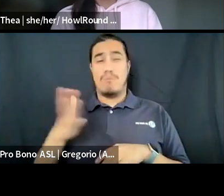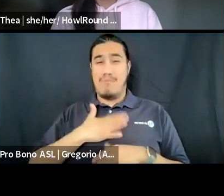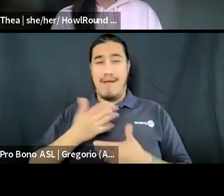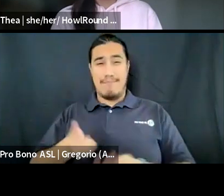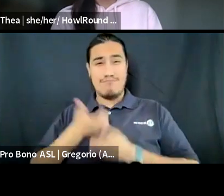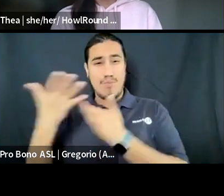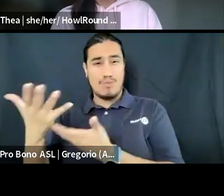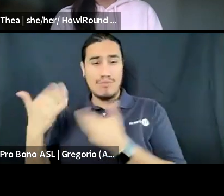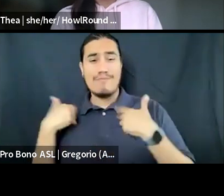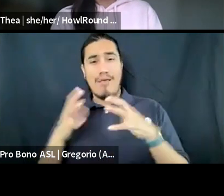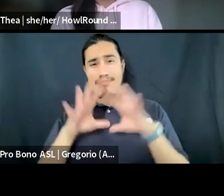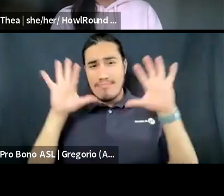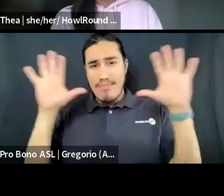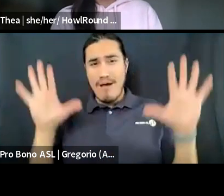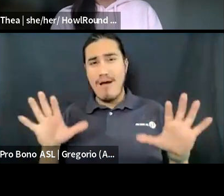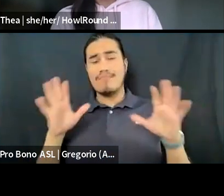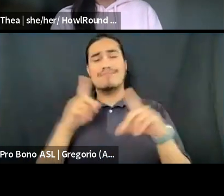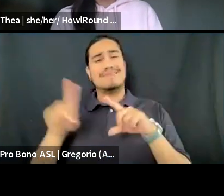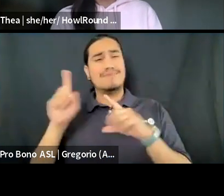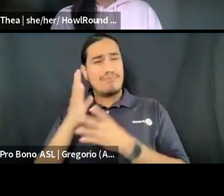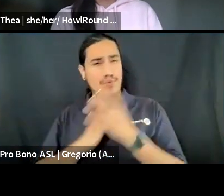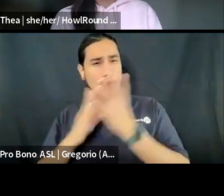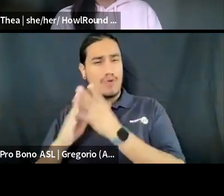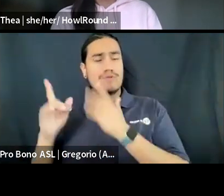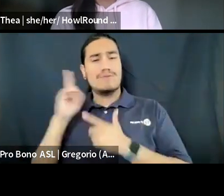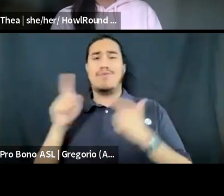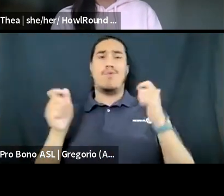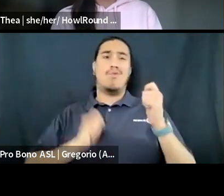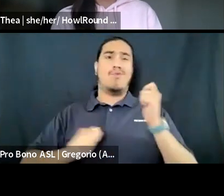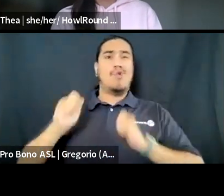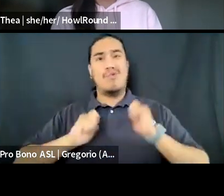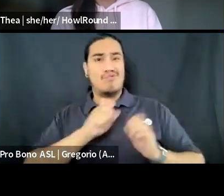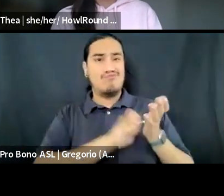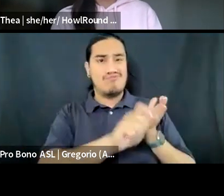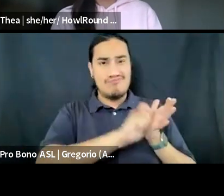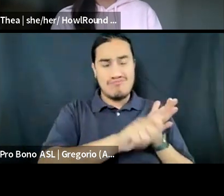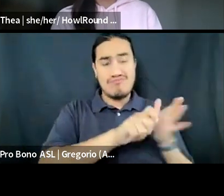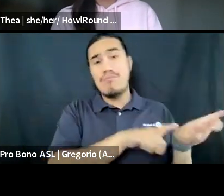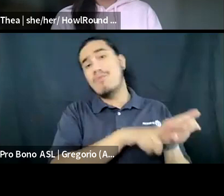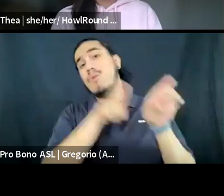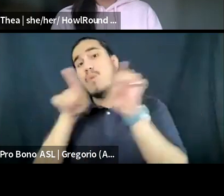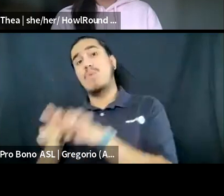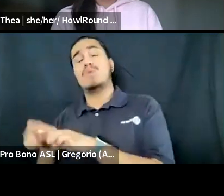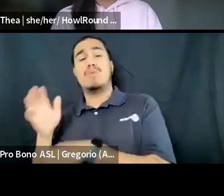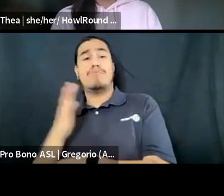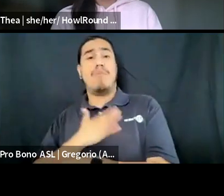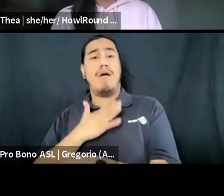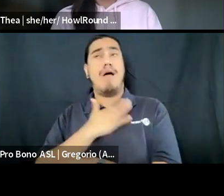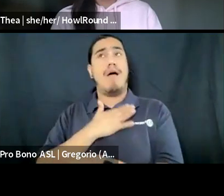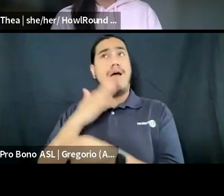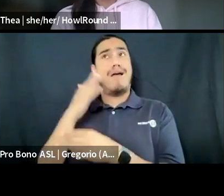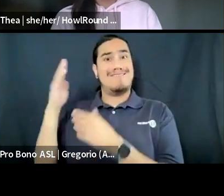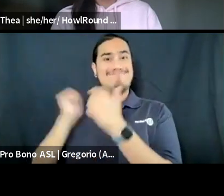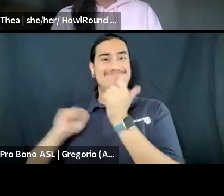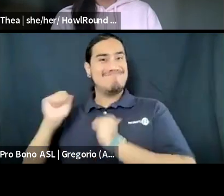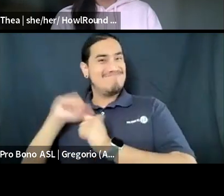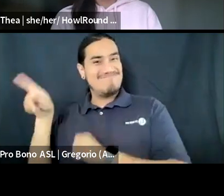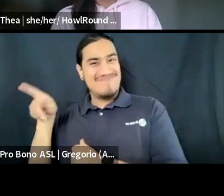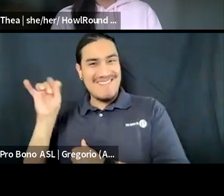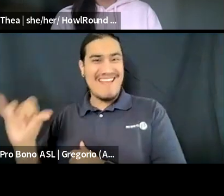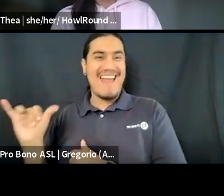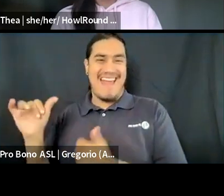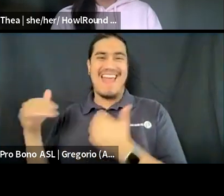lot of elements of performative writing, of dramatic writing in it. And I think that my plays always